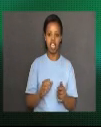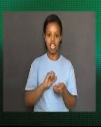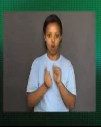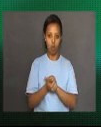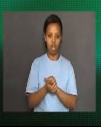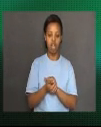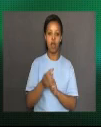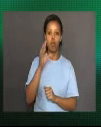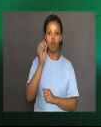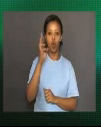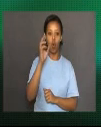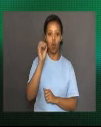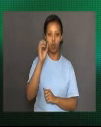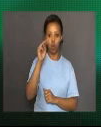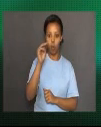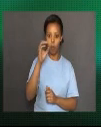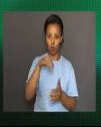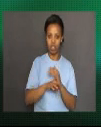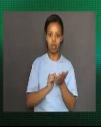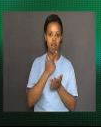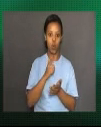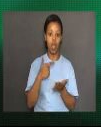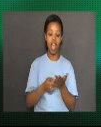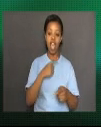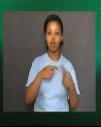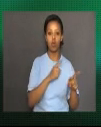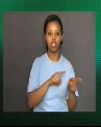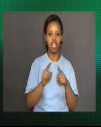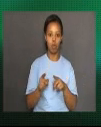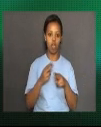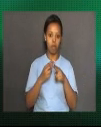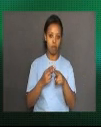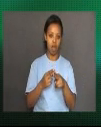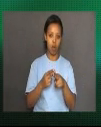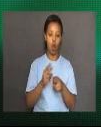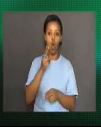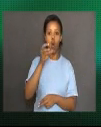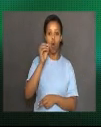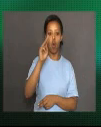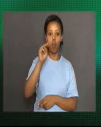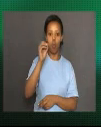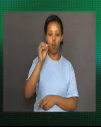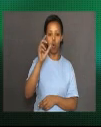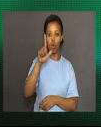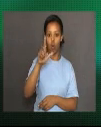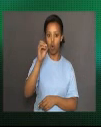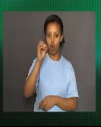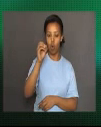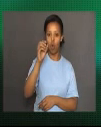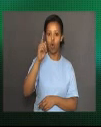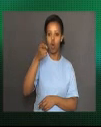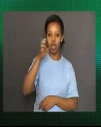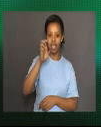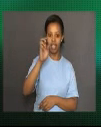homologous chromosomes. This process is called homologous recombination